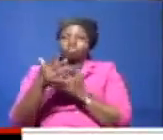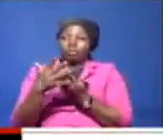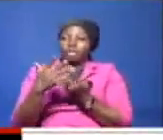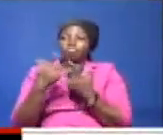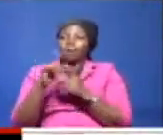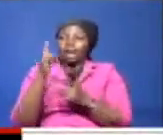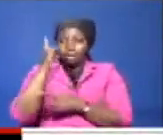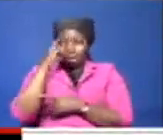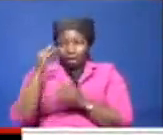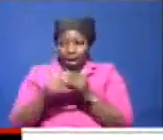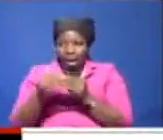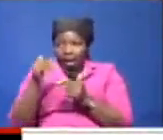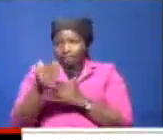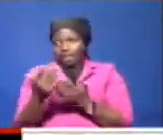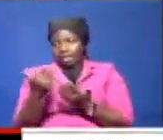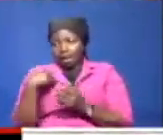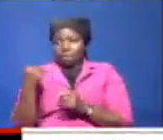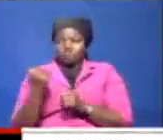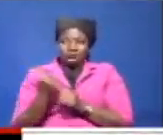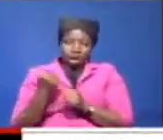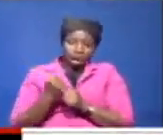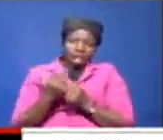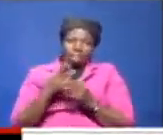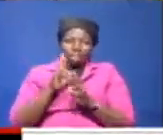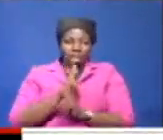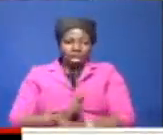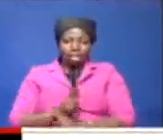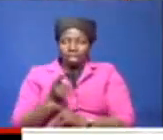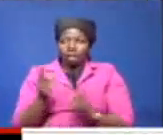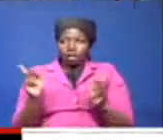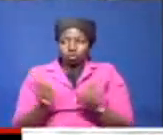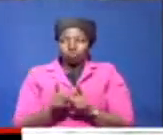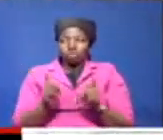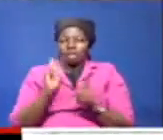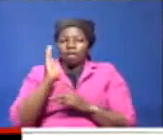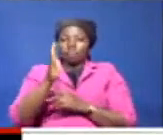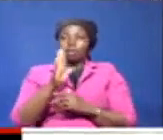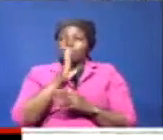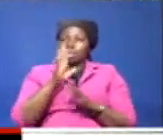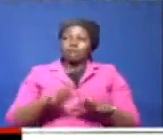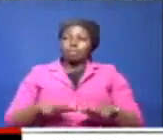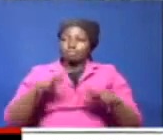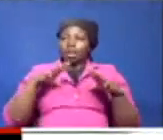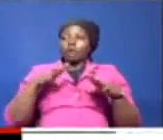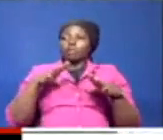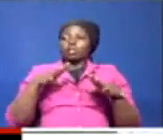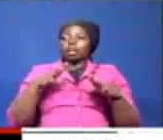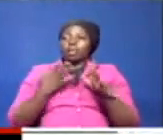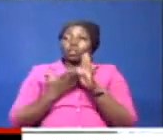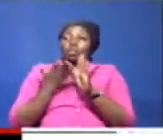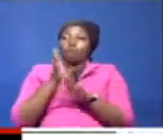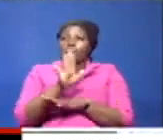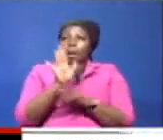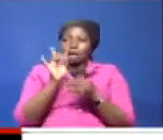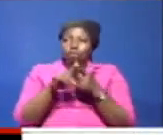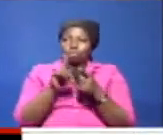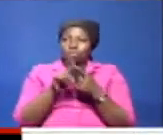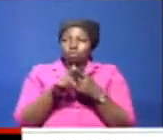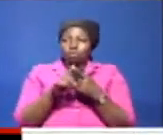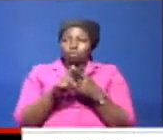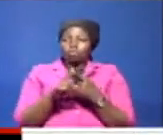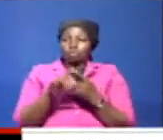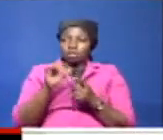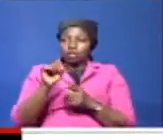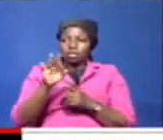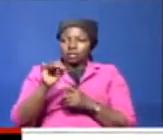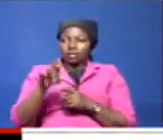dusted themselves off and rested a bit, they'll all be very proud of the fact that they got back to the podium on the safari. Very tough